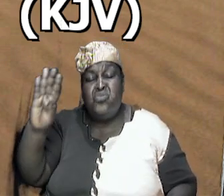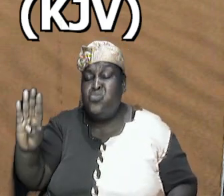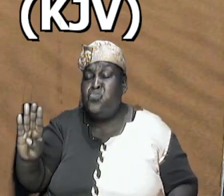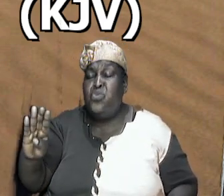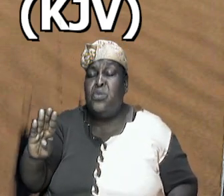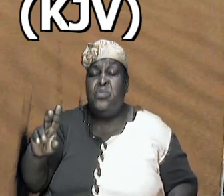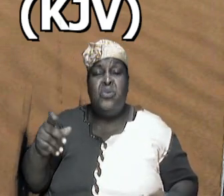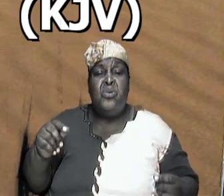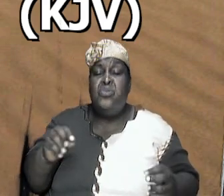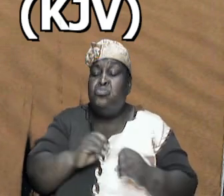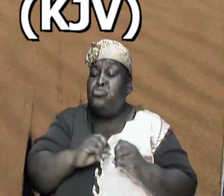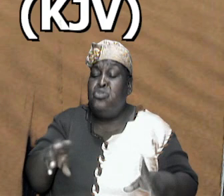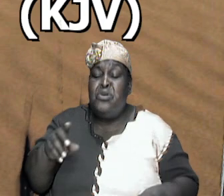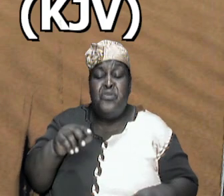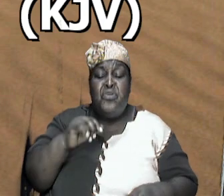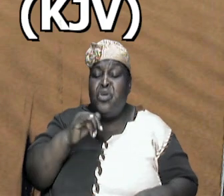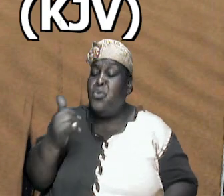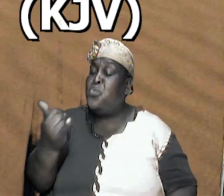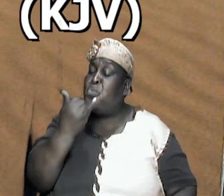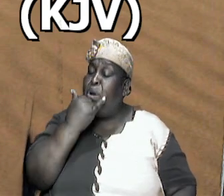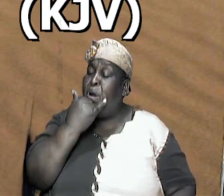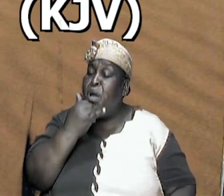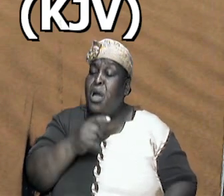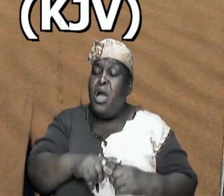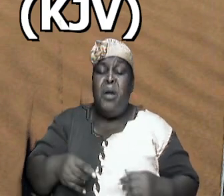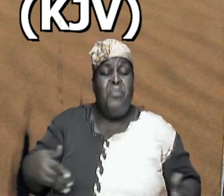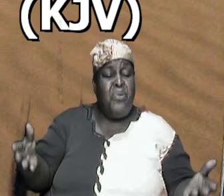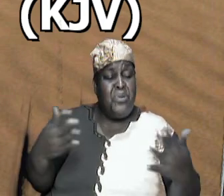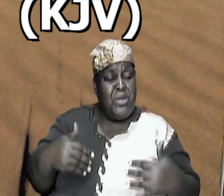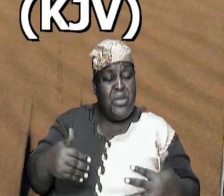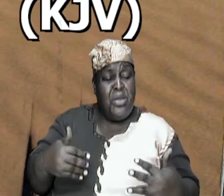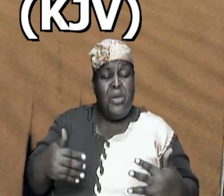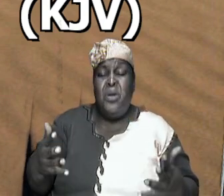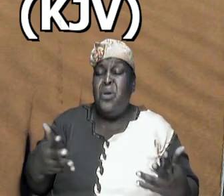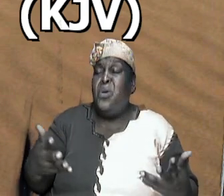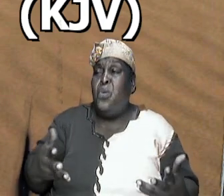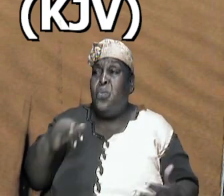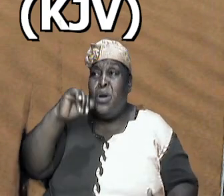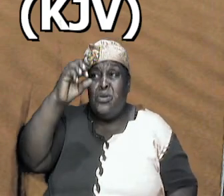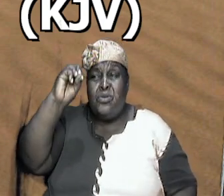wrong. But hear what Job had to say